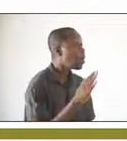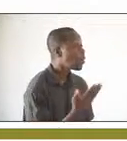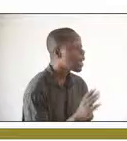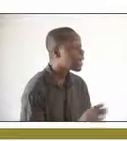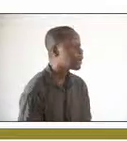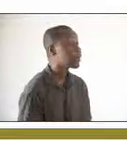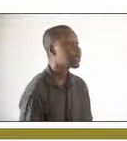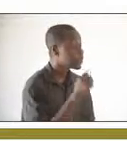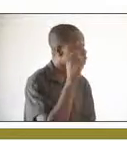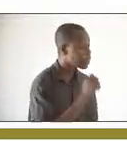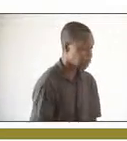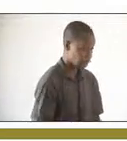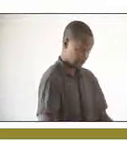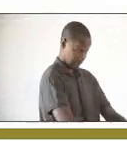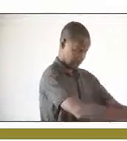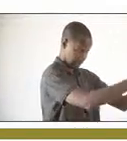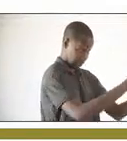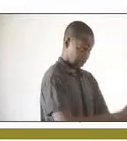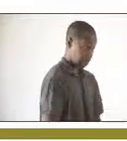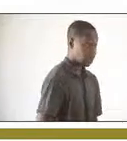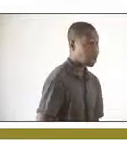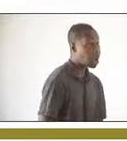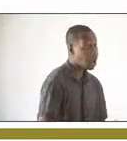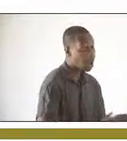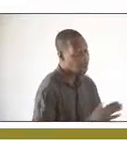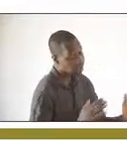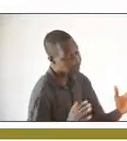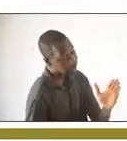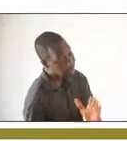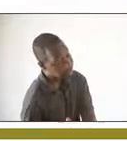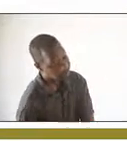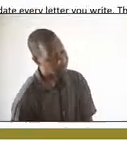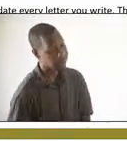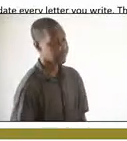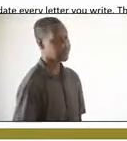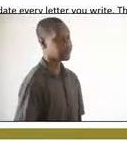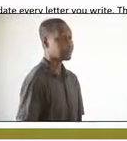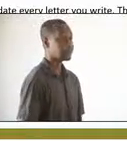straight form or the indented or the slant form.